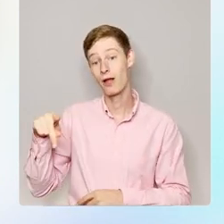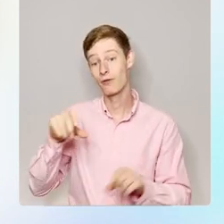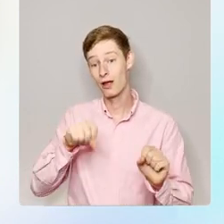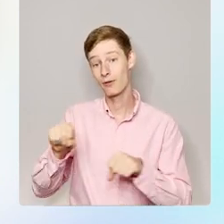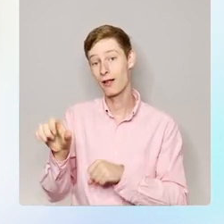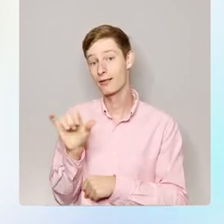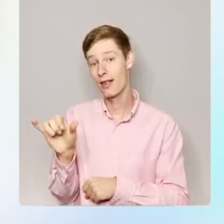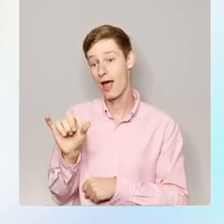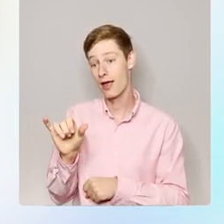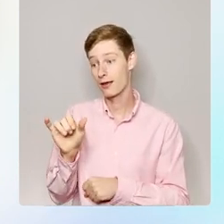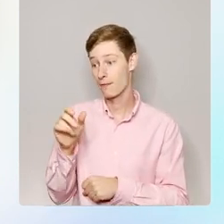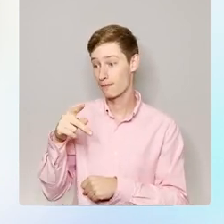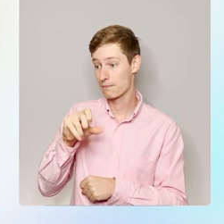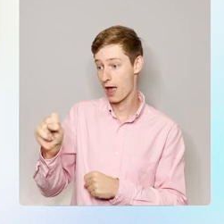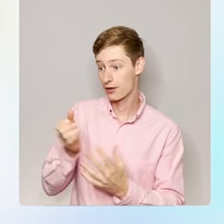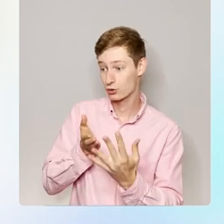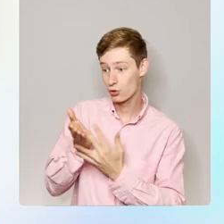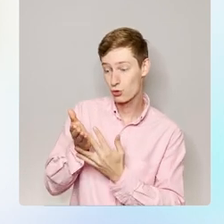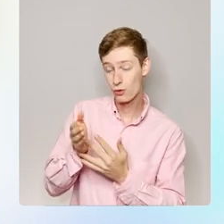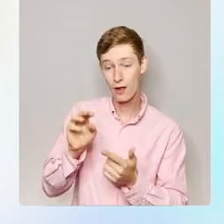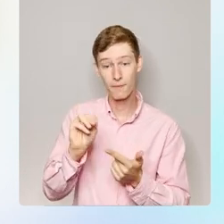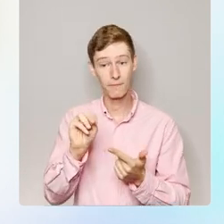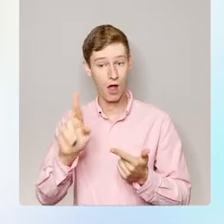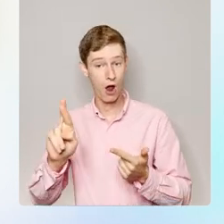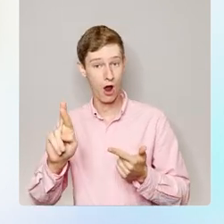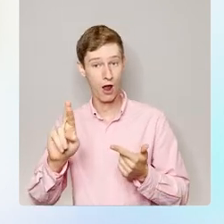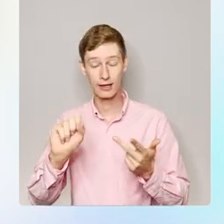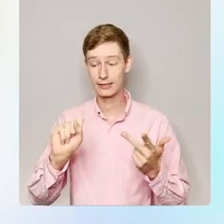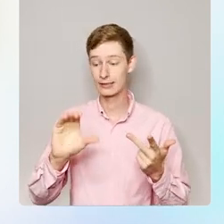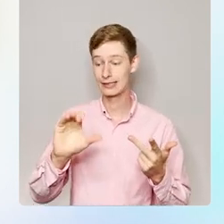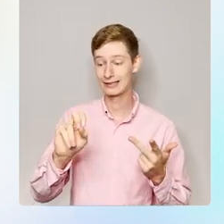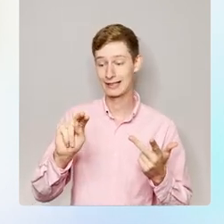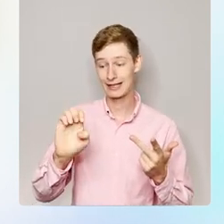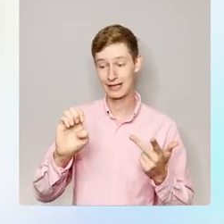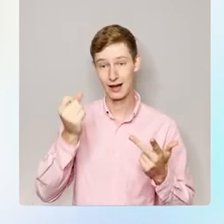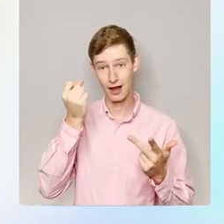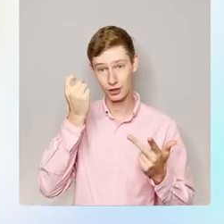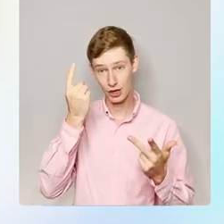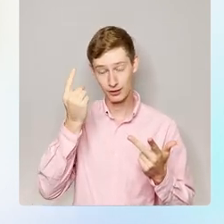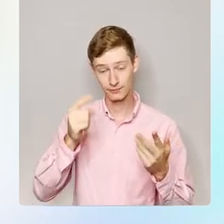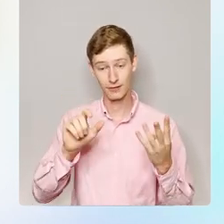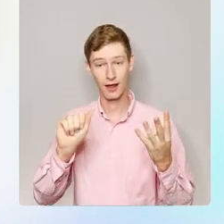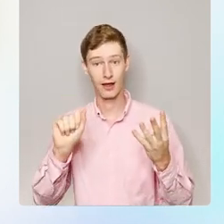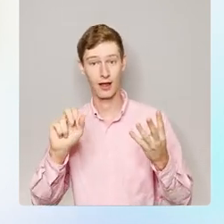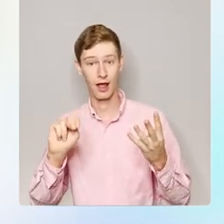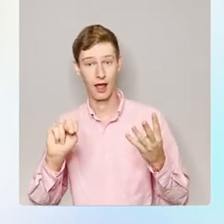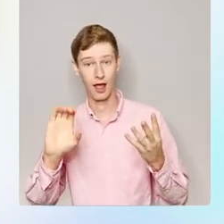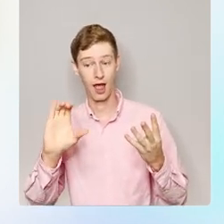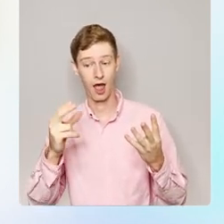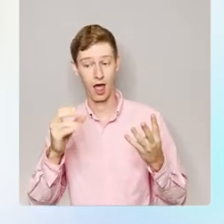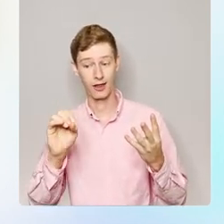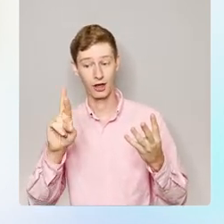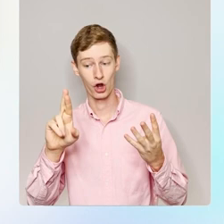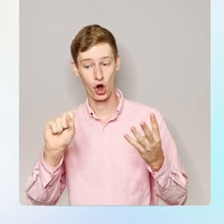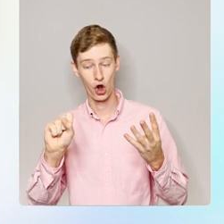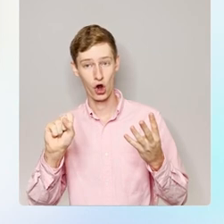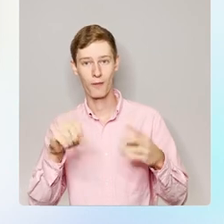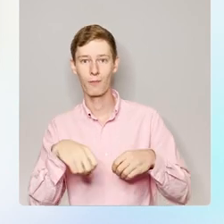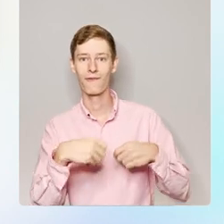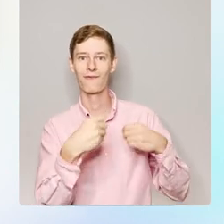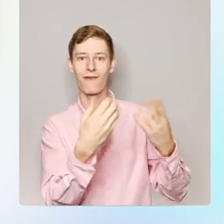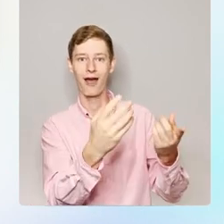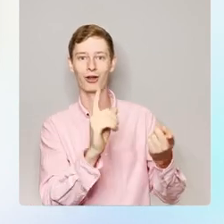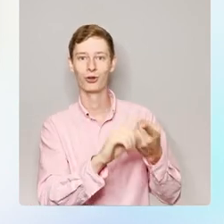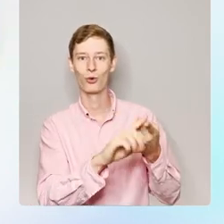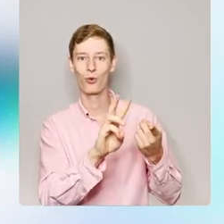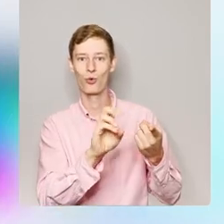like pass-through, mixed reality, scene understanding, and anchors to web developers